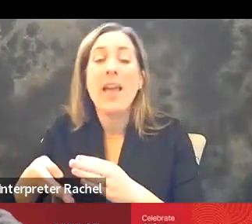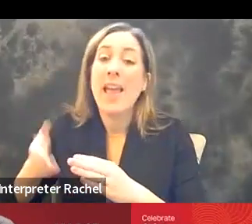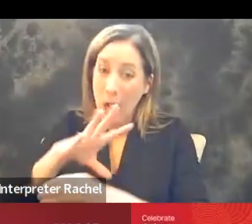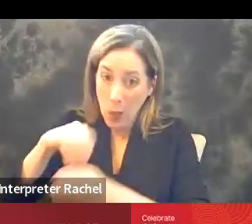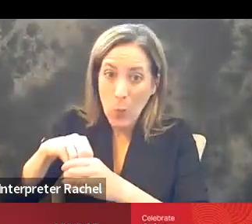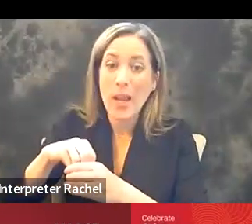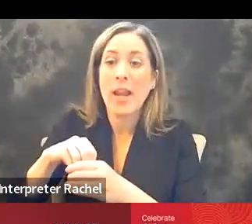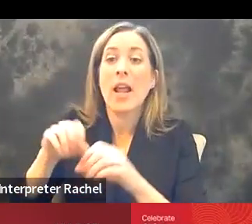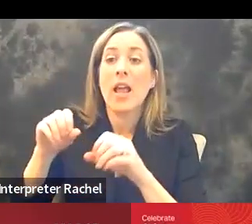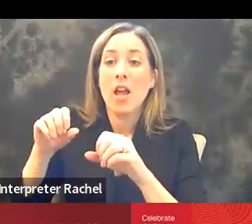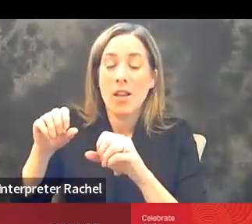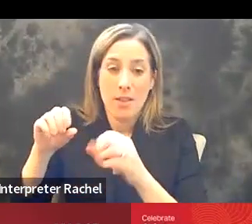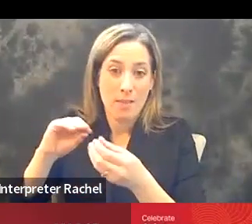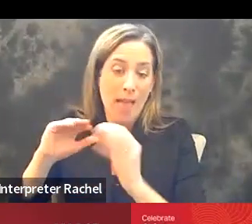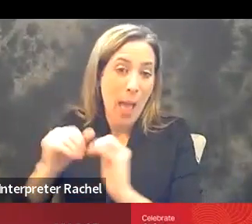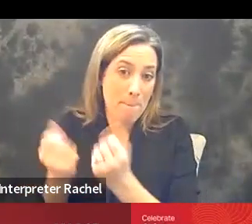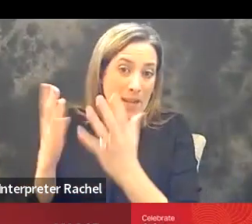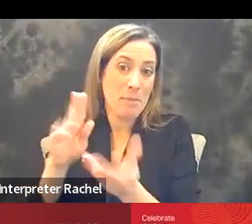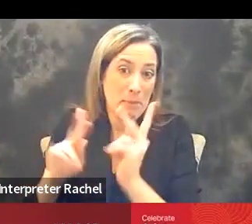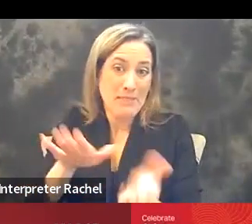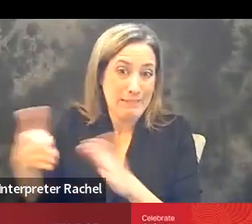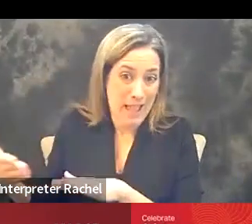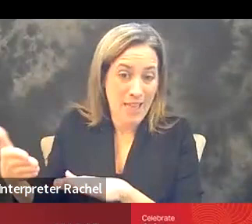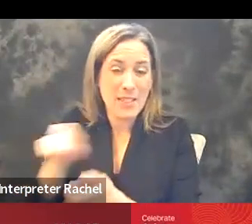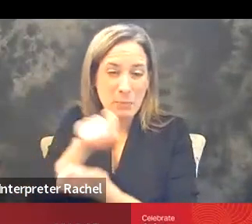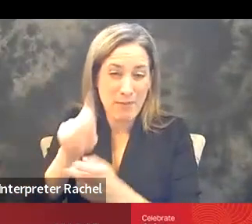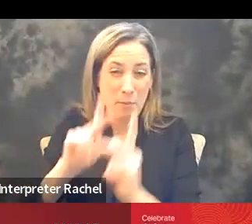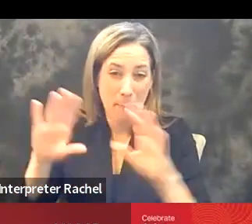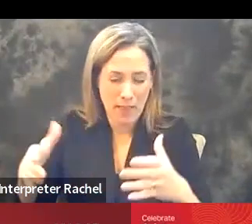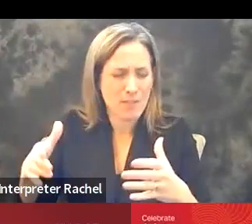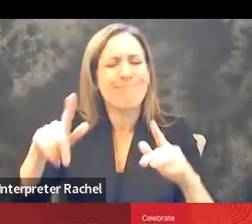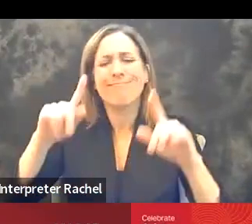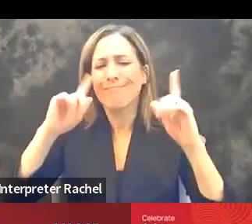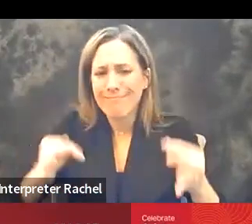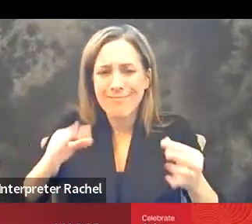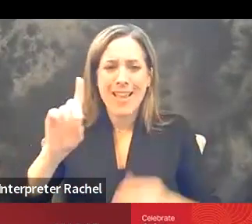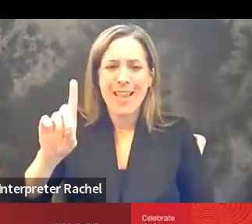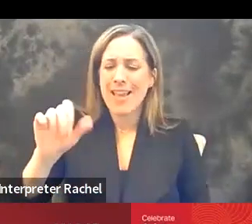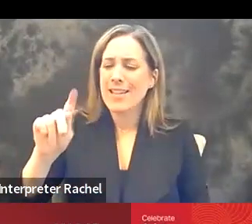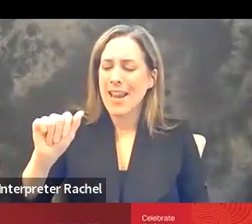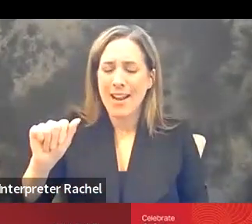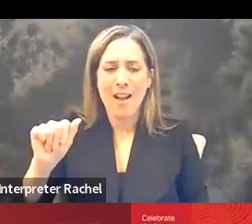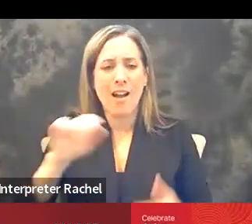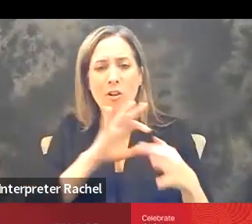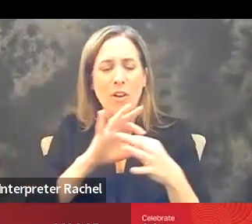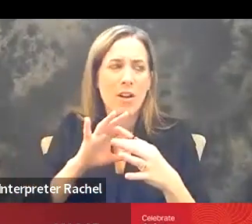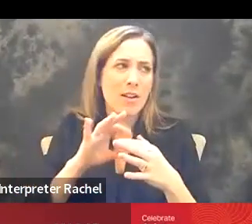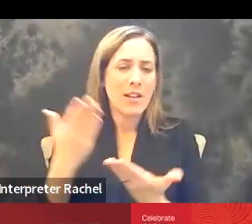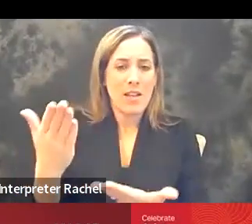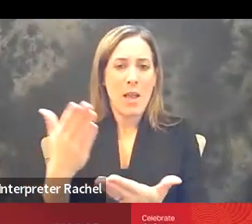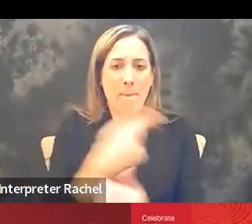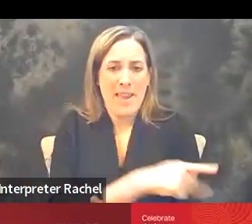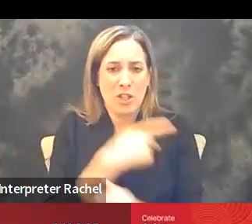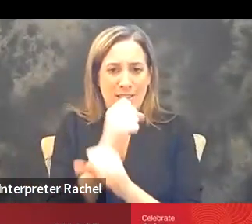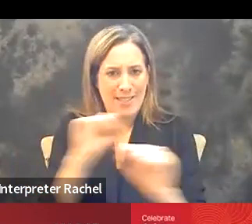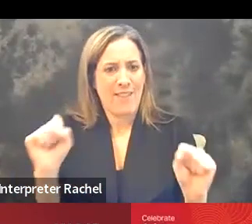certain populations. So there's definitely data to support that there, you know, it's a patient safety issue. When we talk